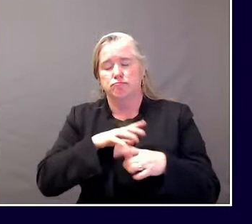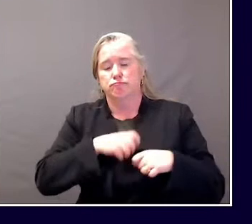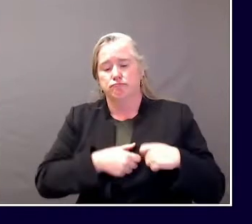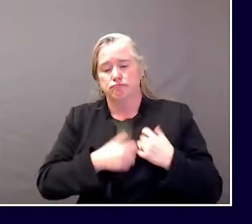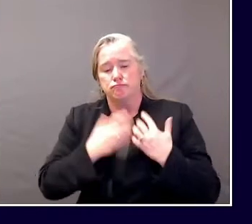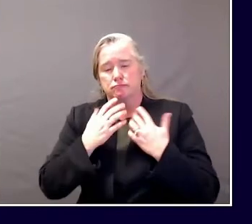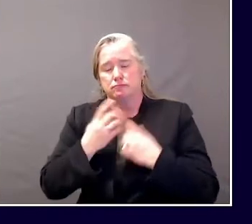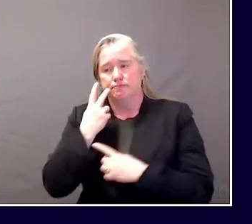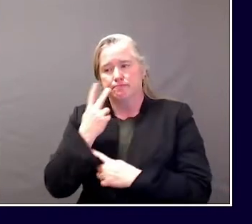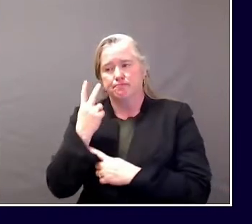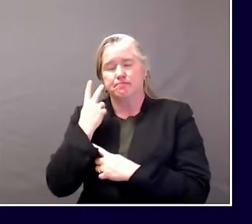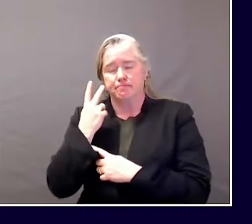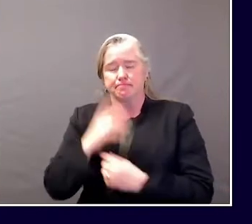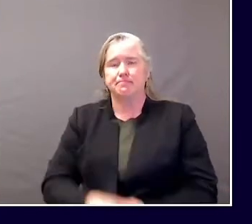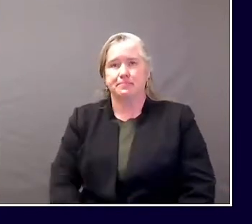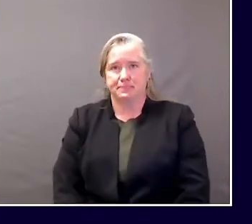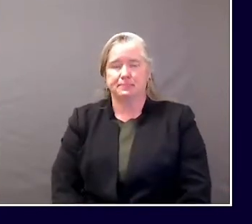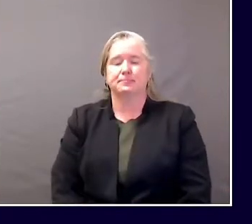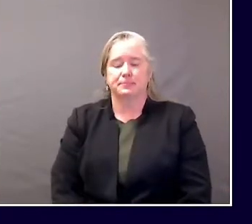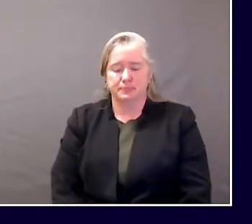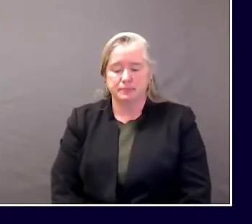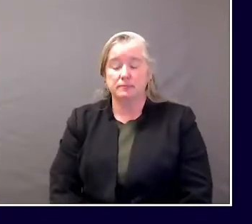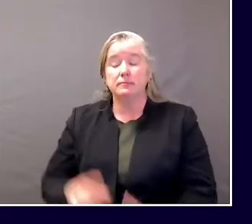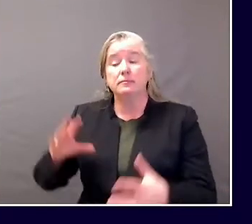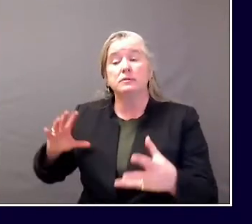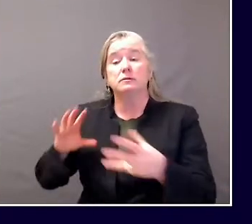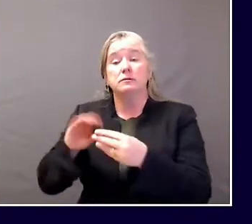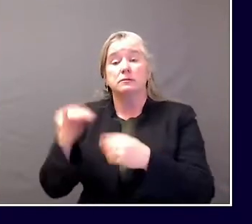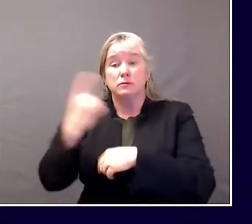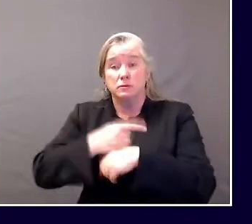Right now in the state of Maine, there are a total of